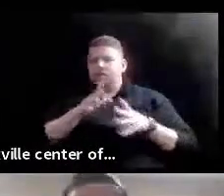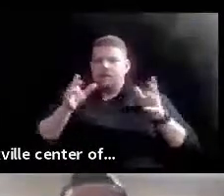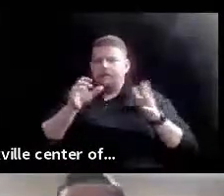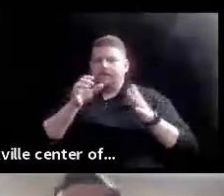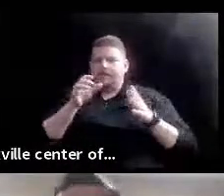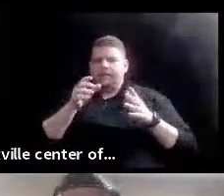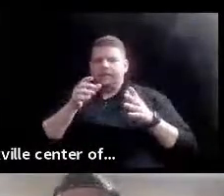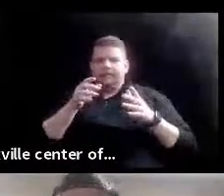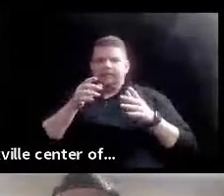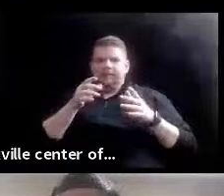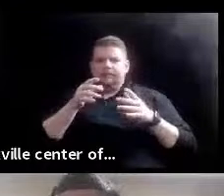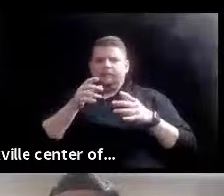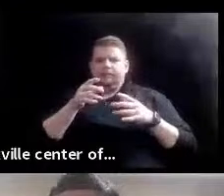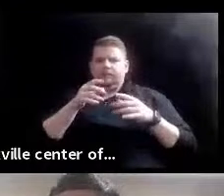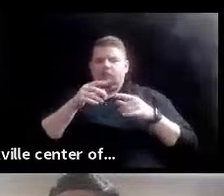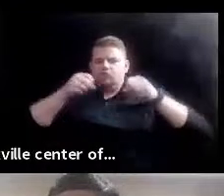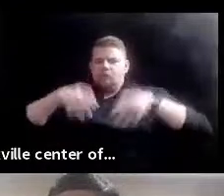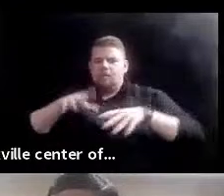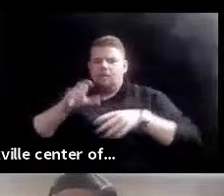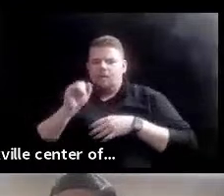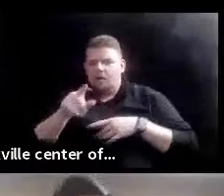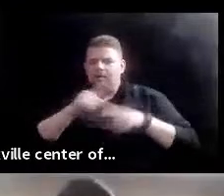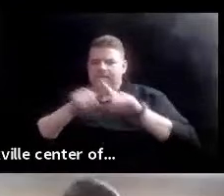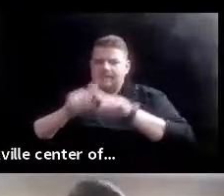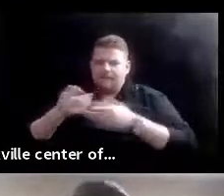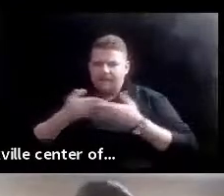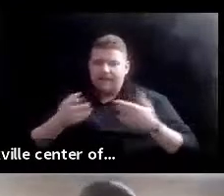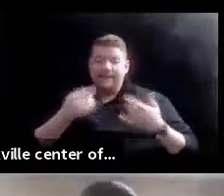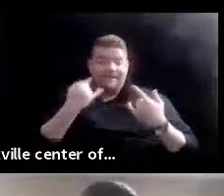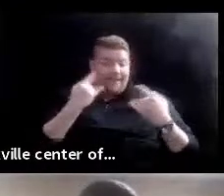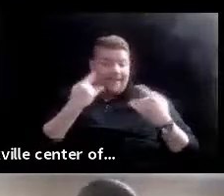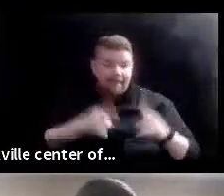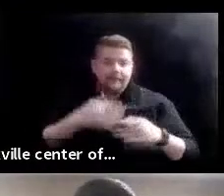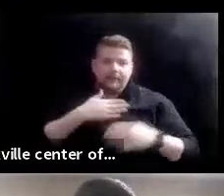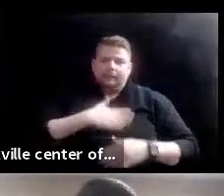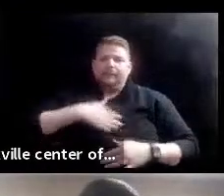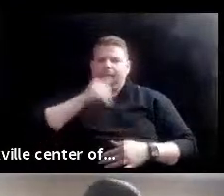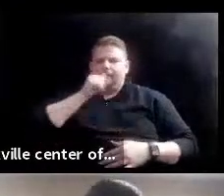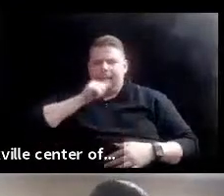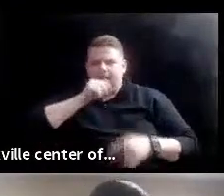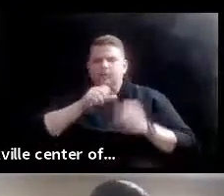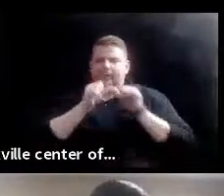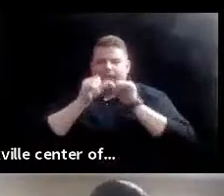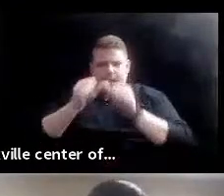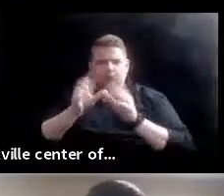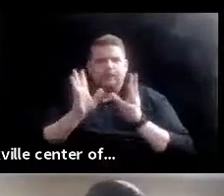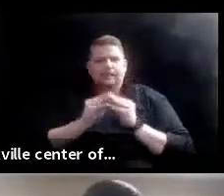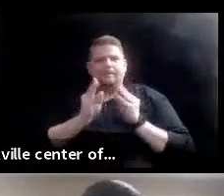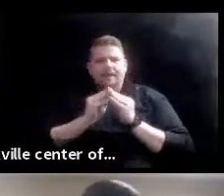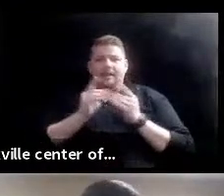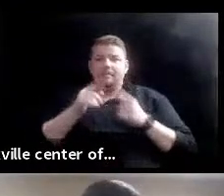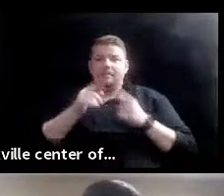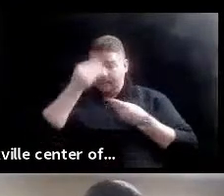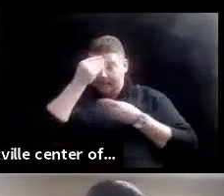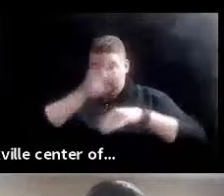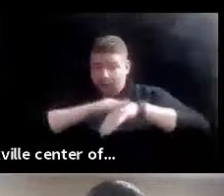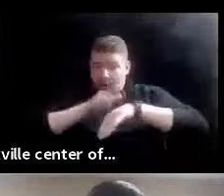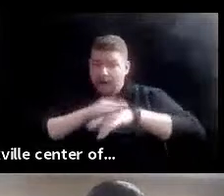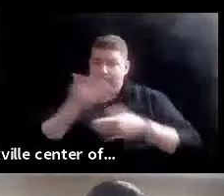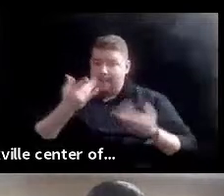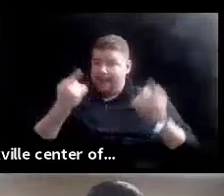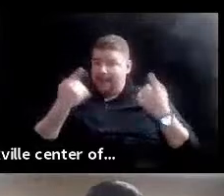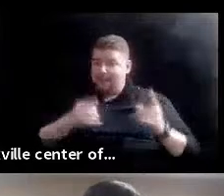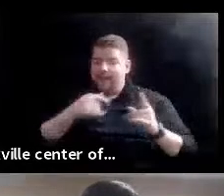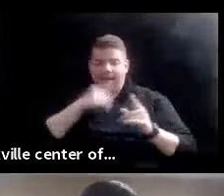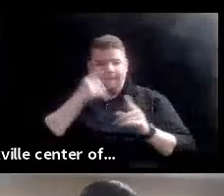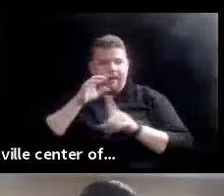And so if that happens, please be patient or continue the meeting, but it may happen. I hope it doesn't. I haven't